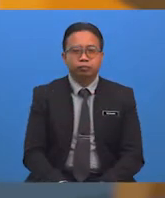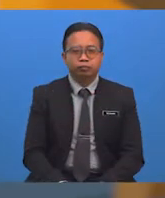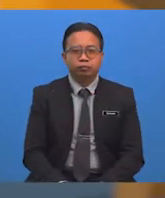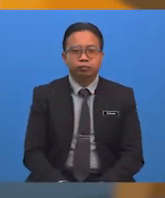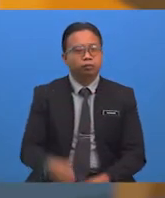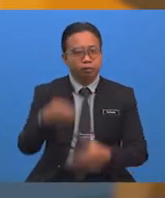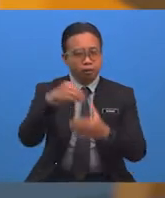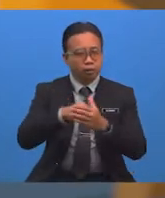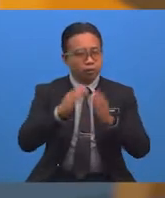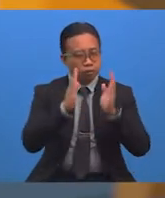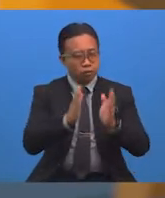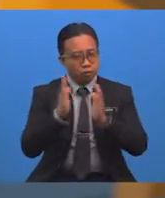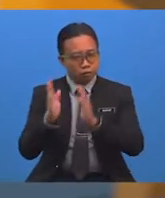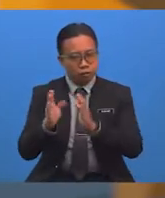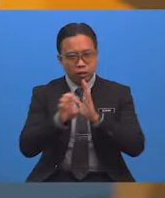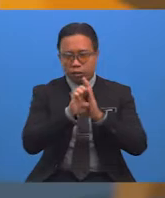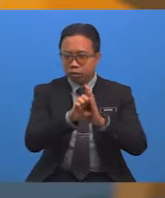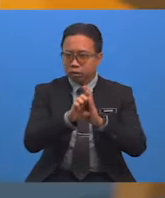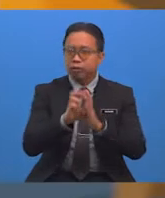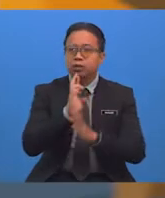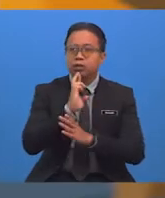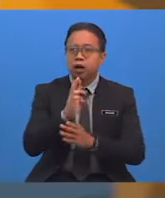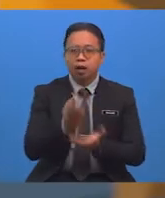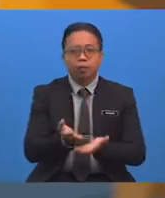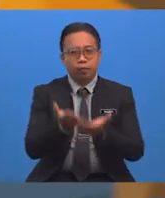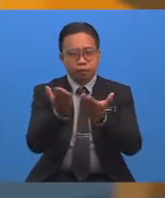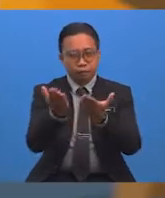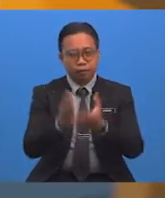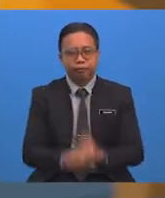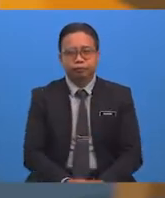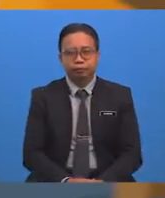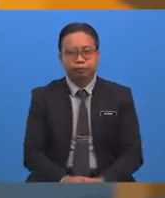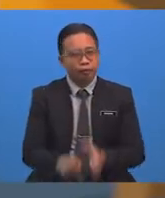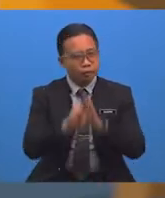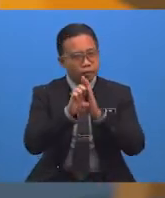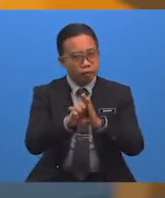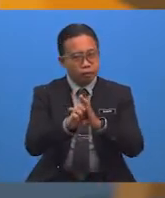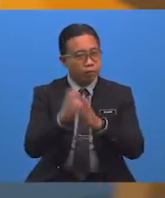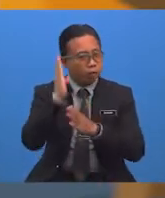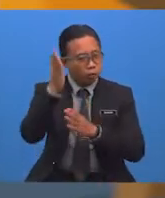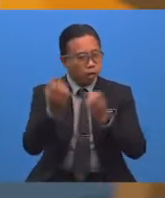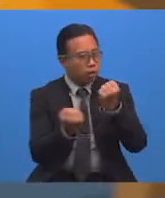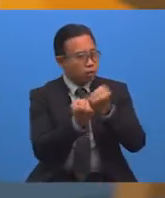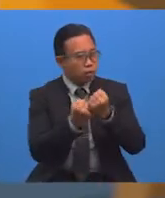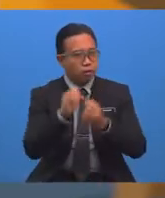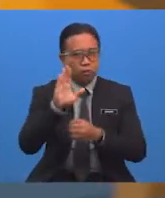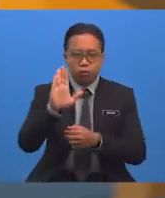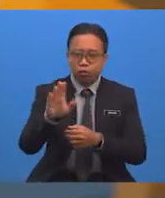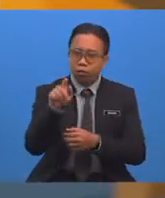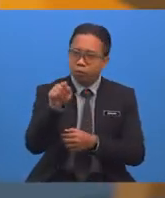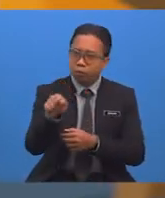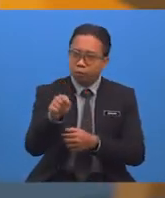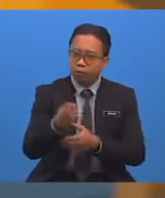in sequence and examples are provided. Examples will support your points